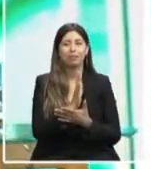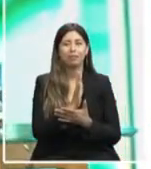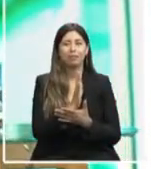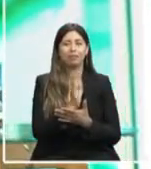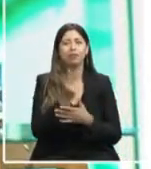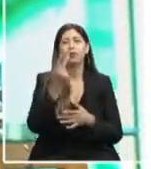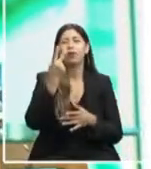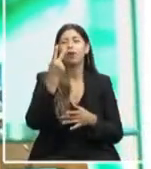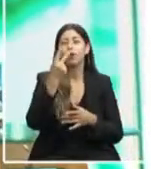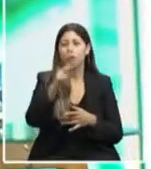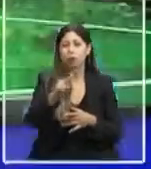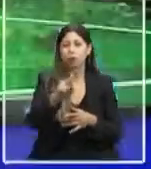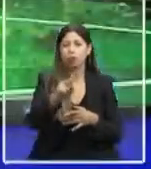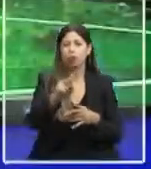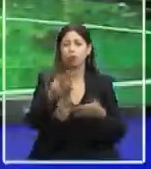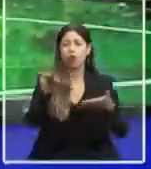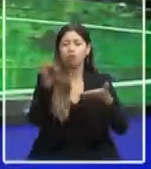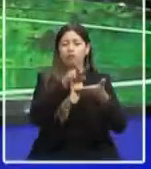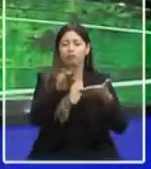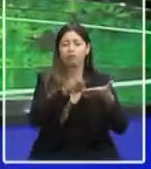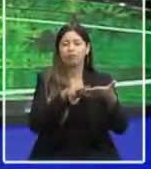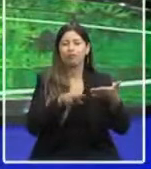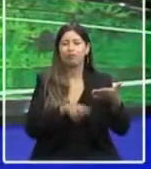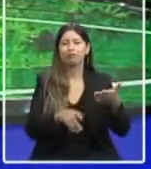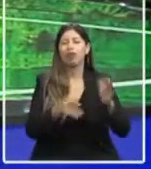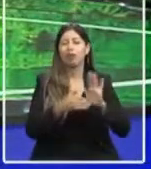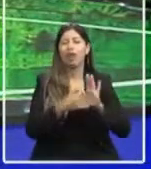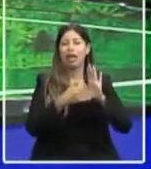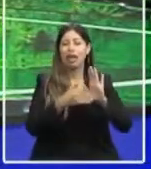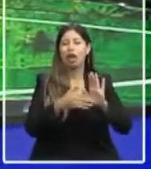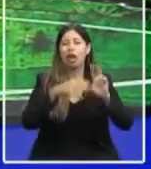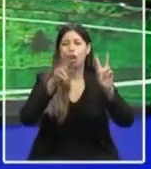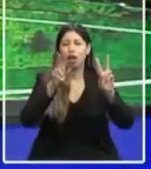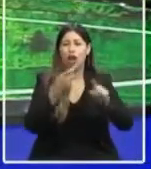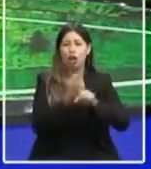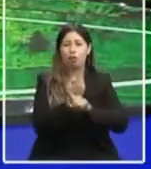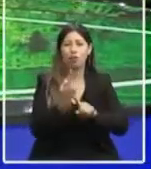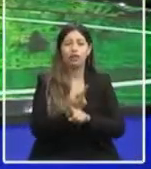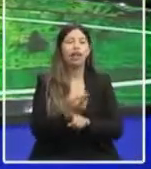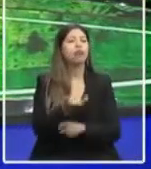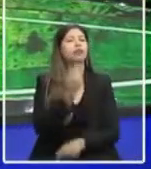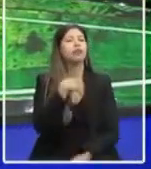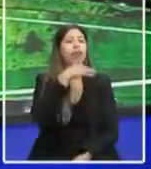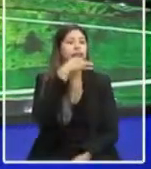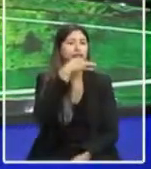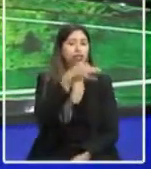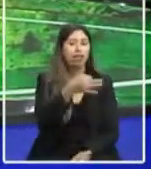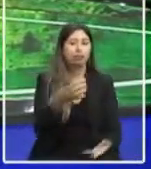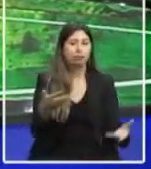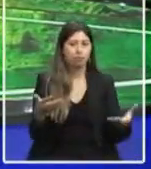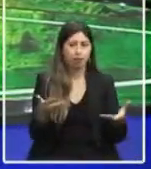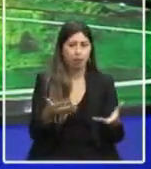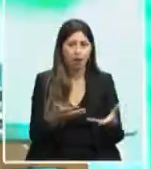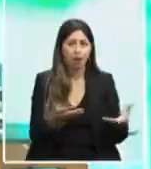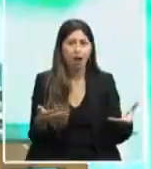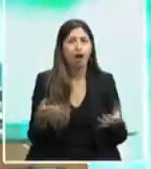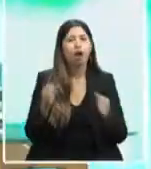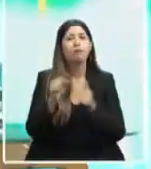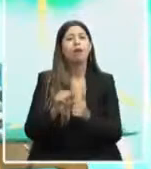act, measure economic success to protect and enhance our prosperity and